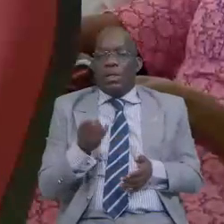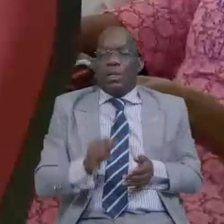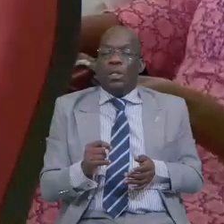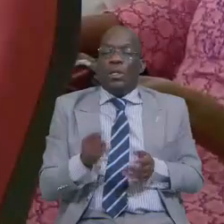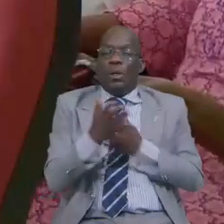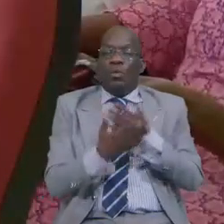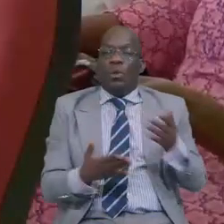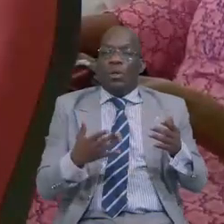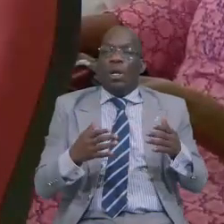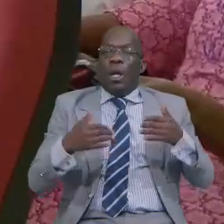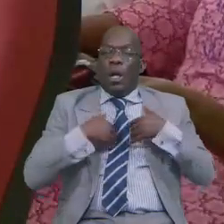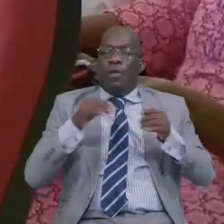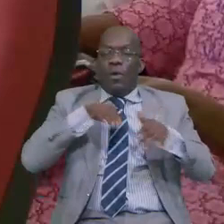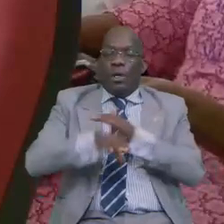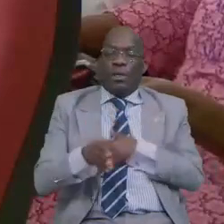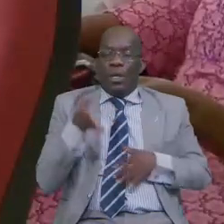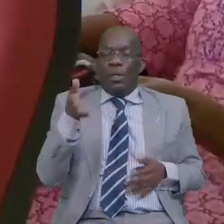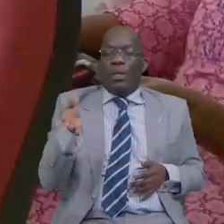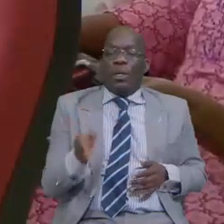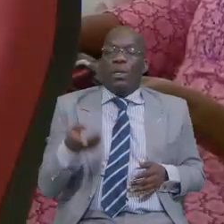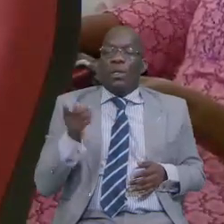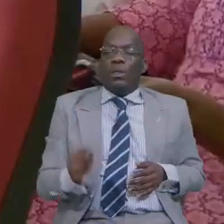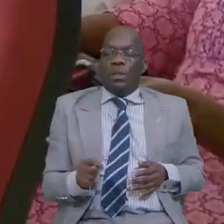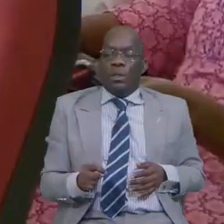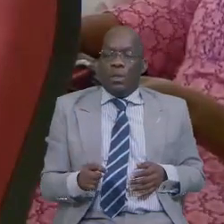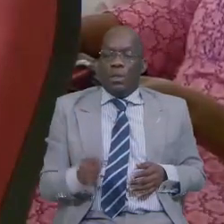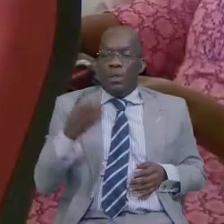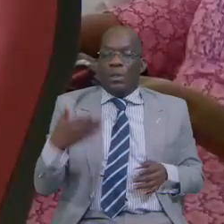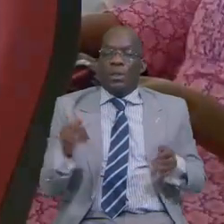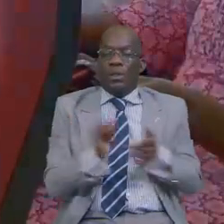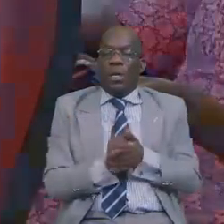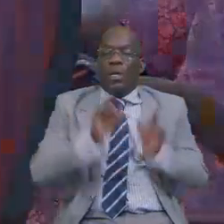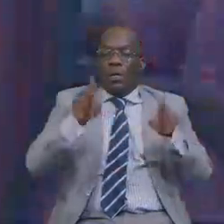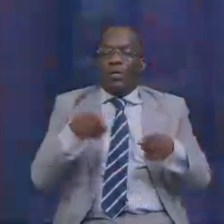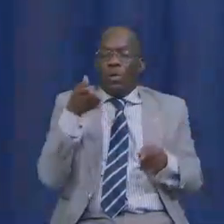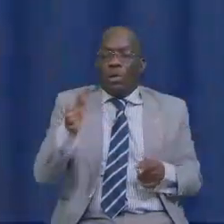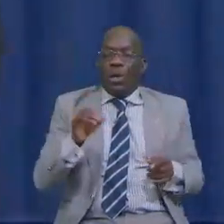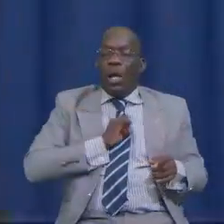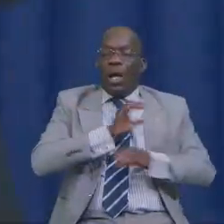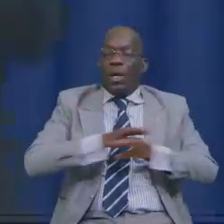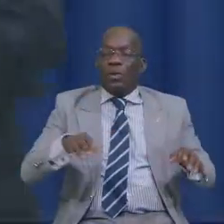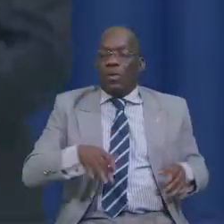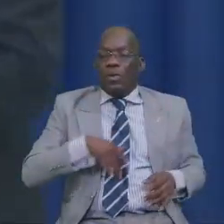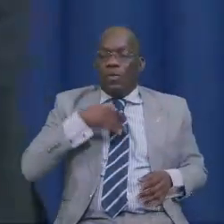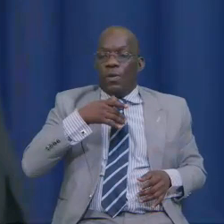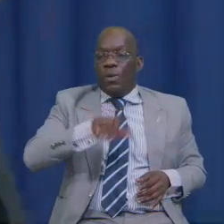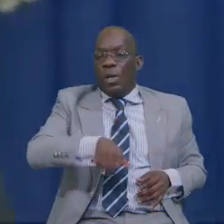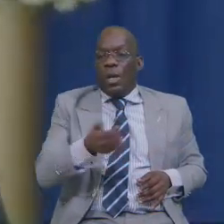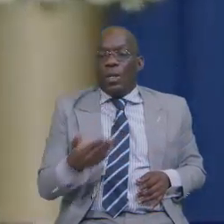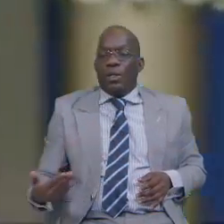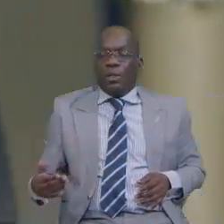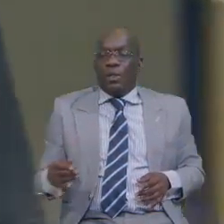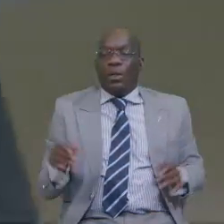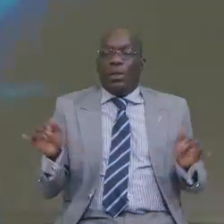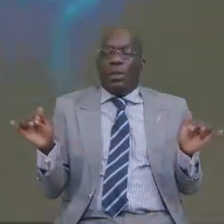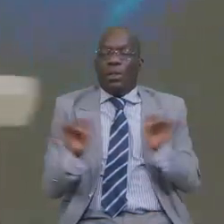in there and the air that goes in there, the oxygen that goes in there, I don't feel anything. The same thing, I don't